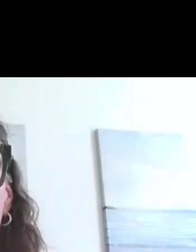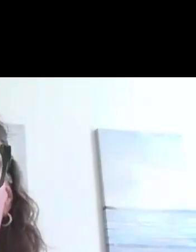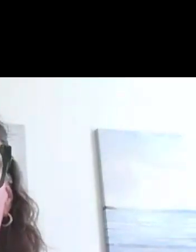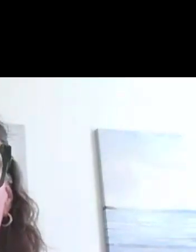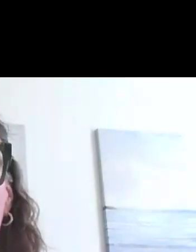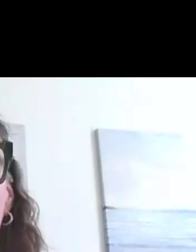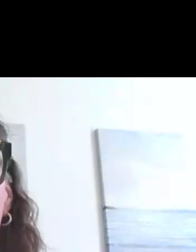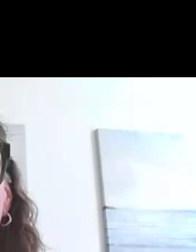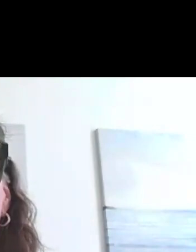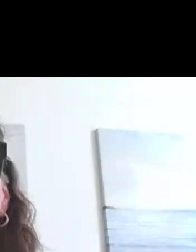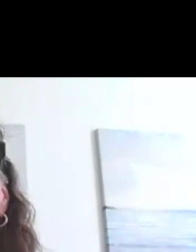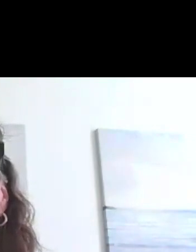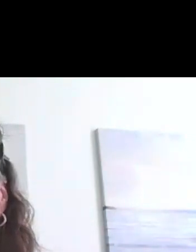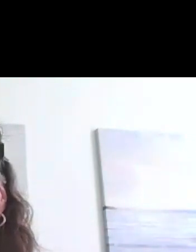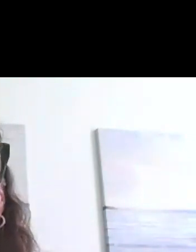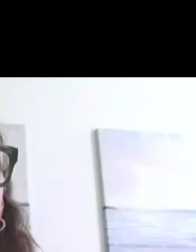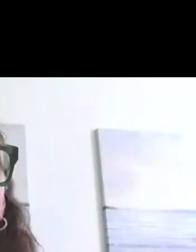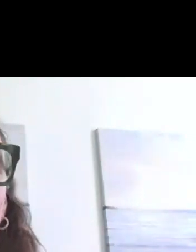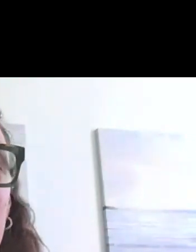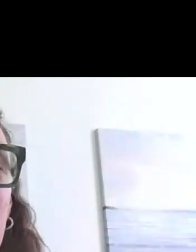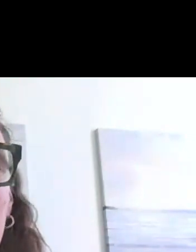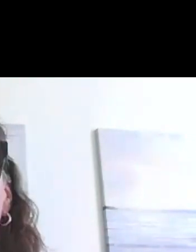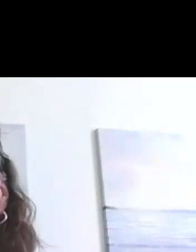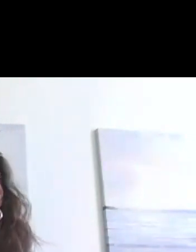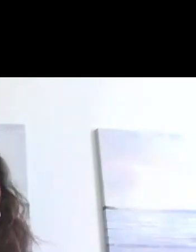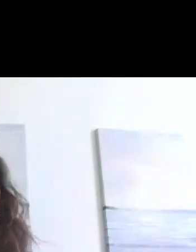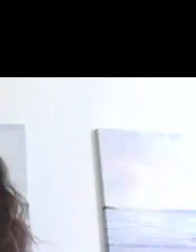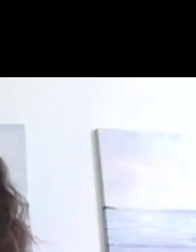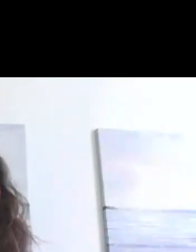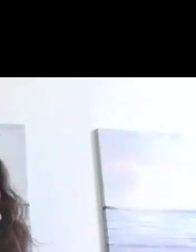years? What's our big, bold, audacious